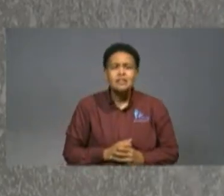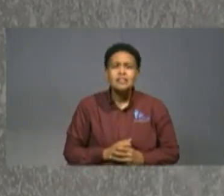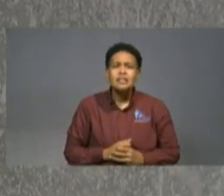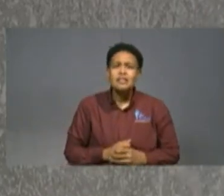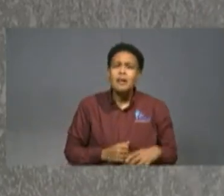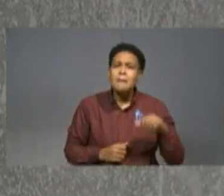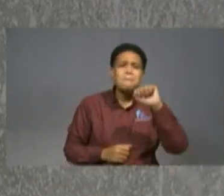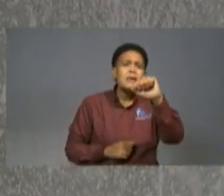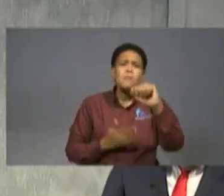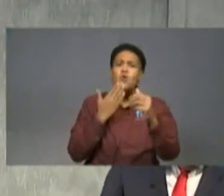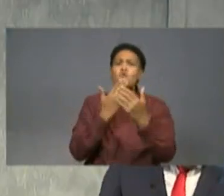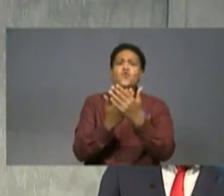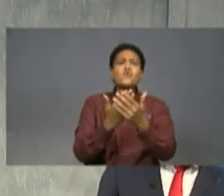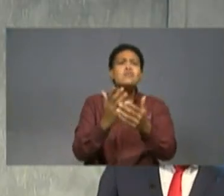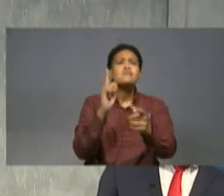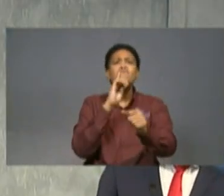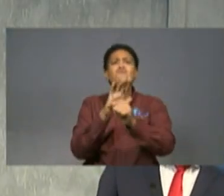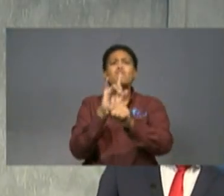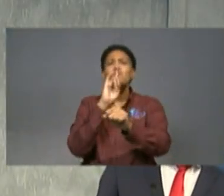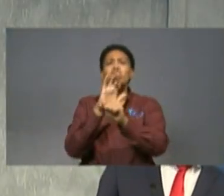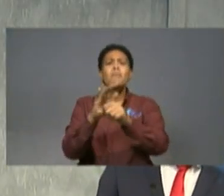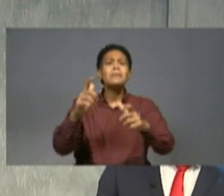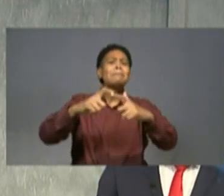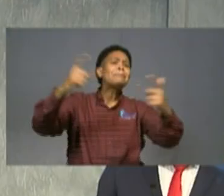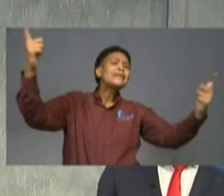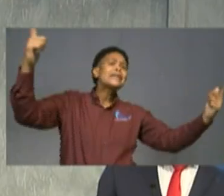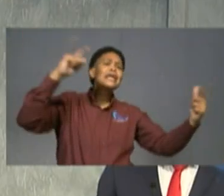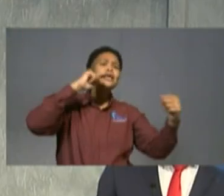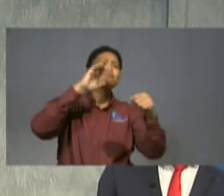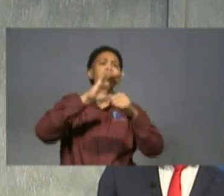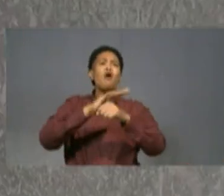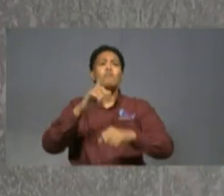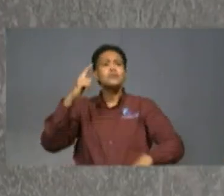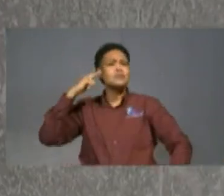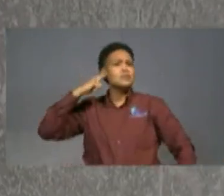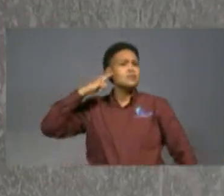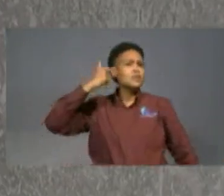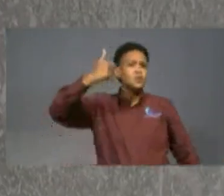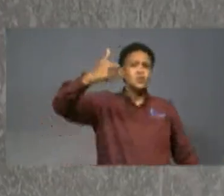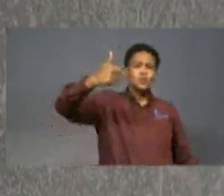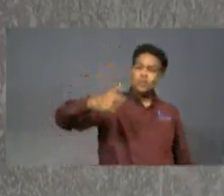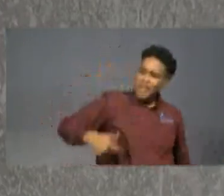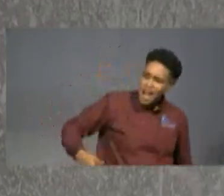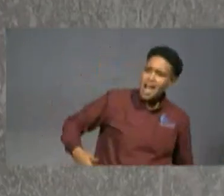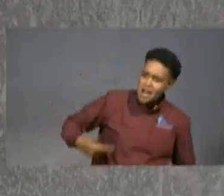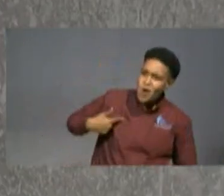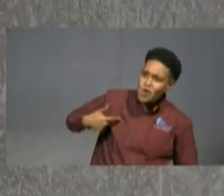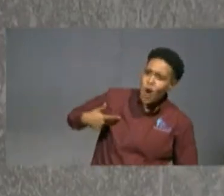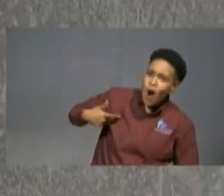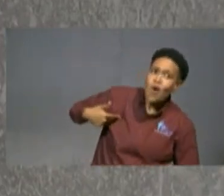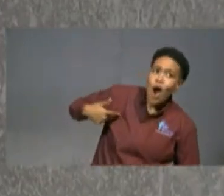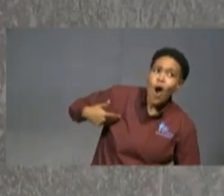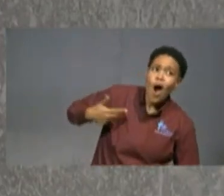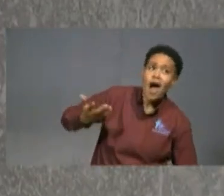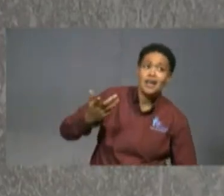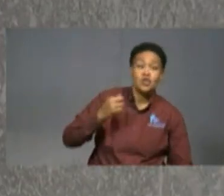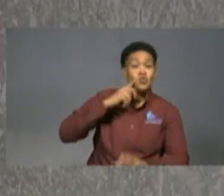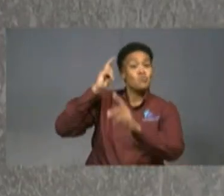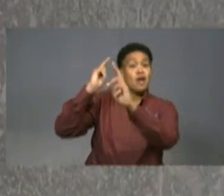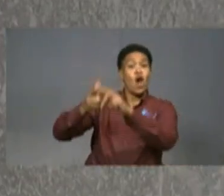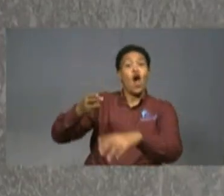great at making promises. They make grand promises and they sound great. They could actually be called the propaganda national